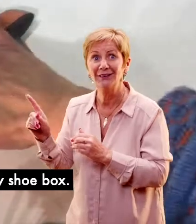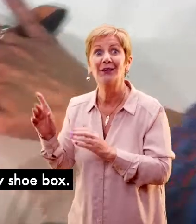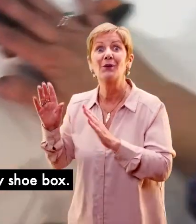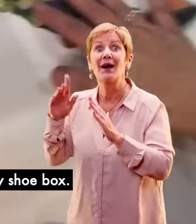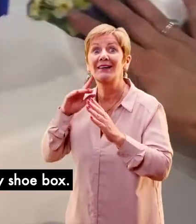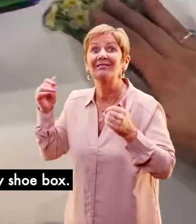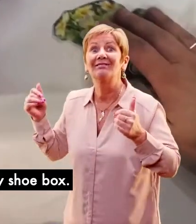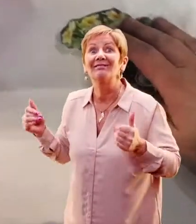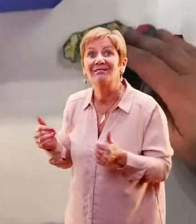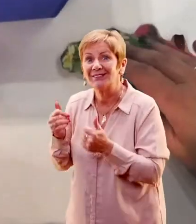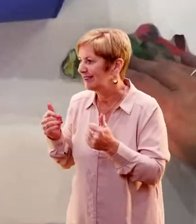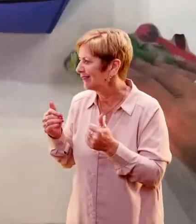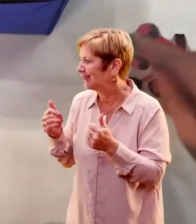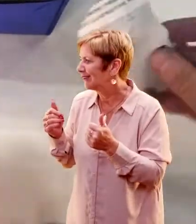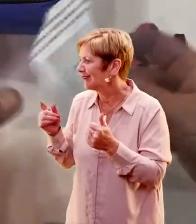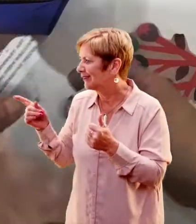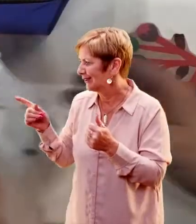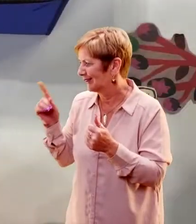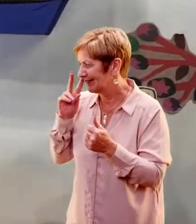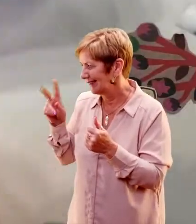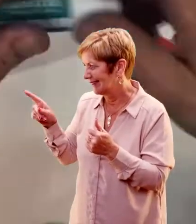sides of my shoebox.